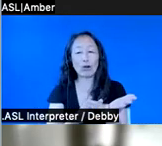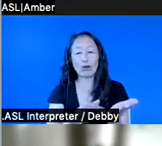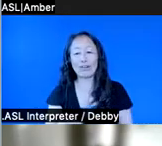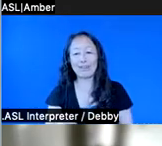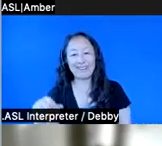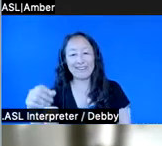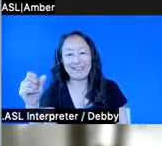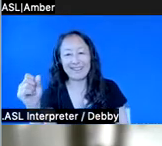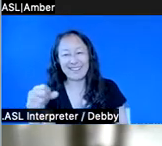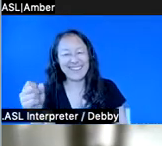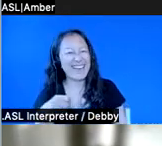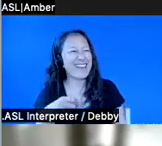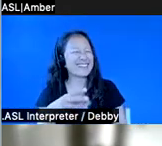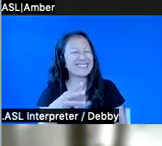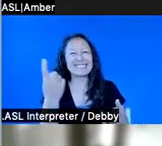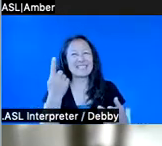now.